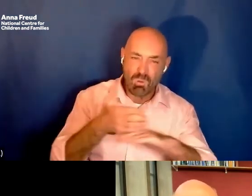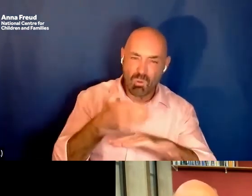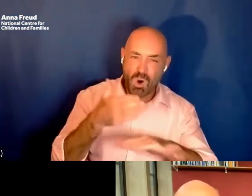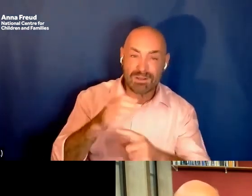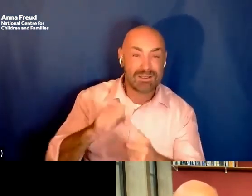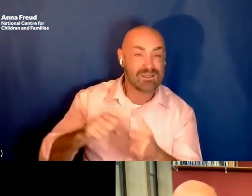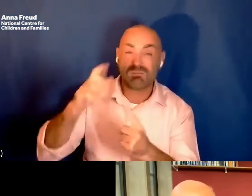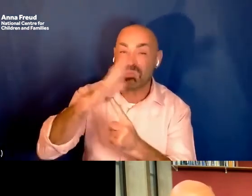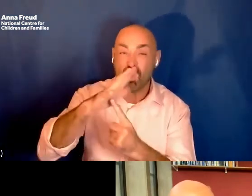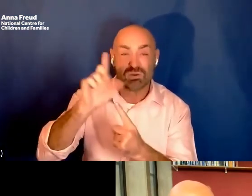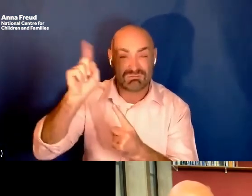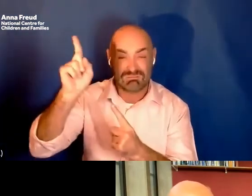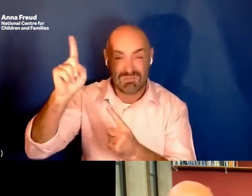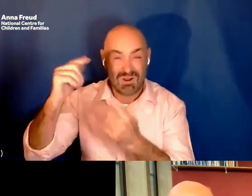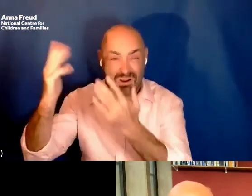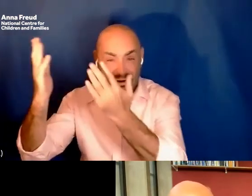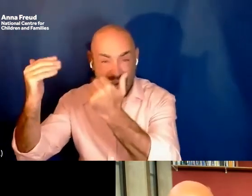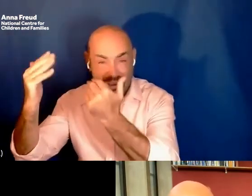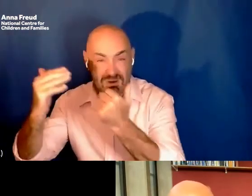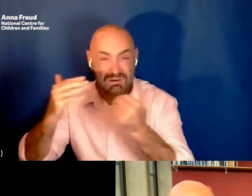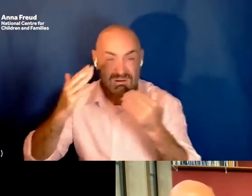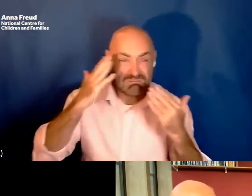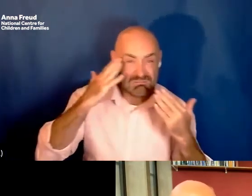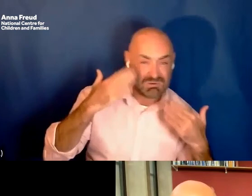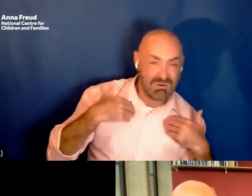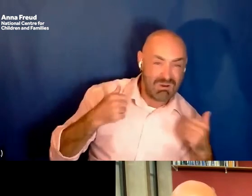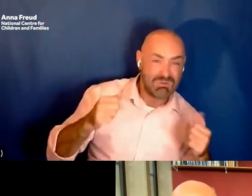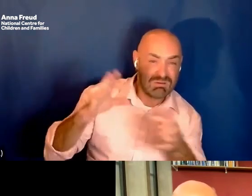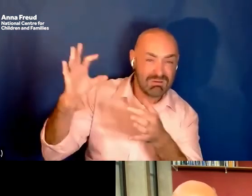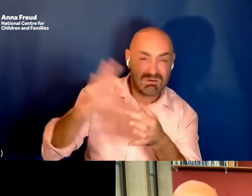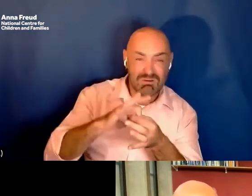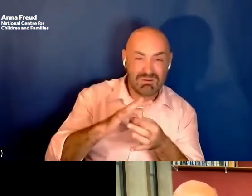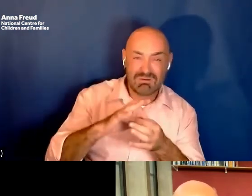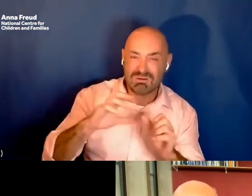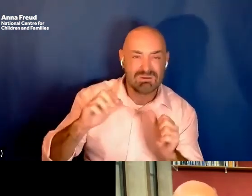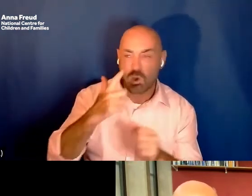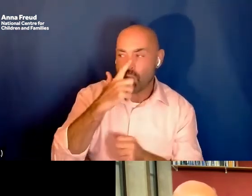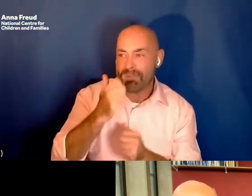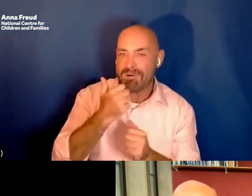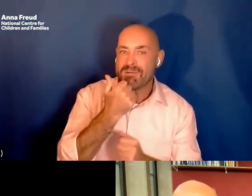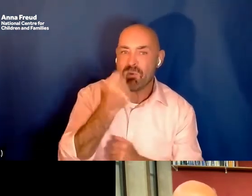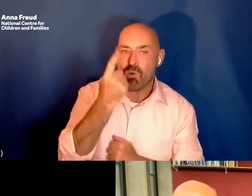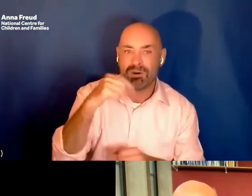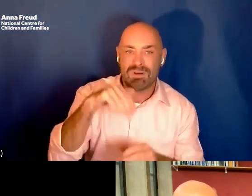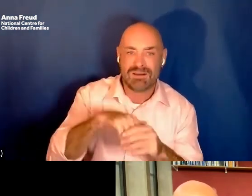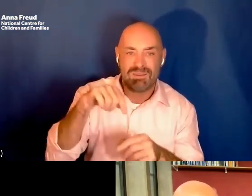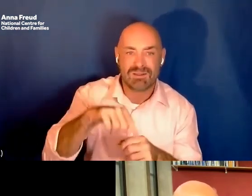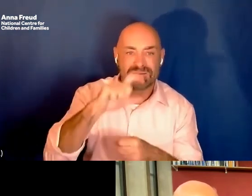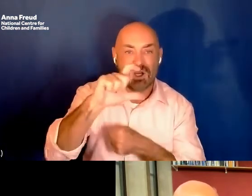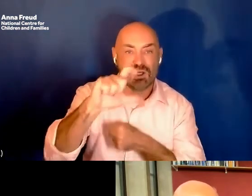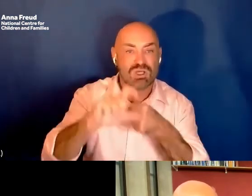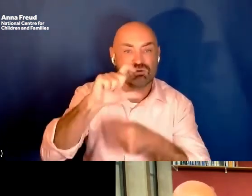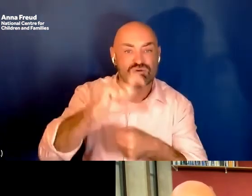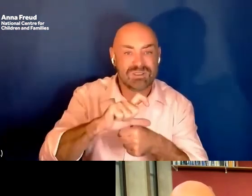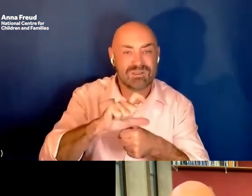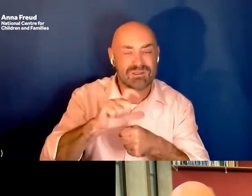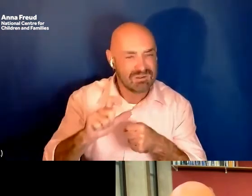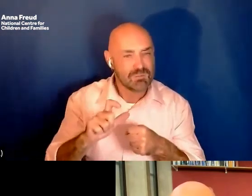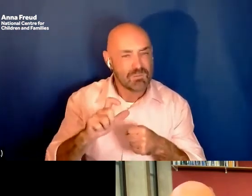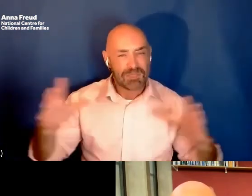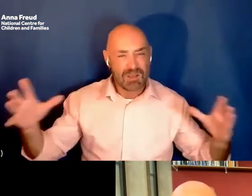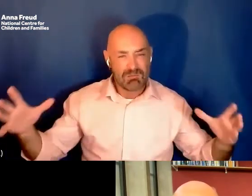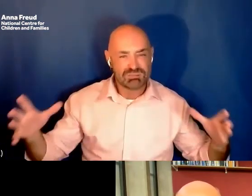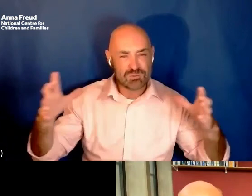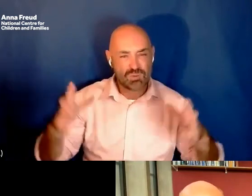that may in fact turn out to be the cause of our century, which is bringing together